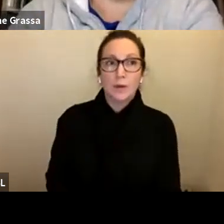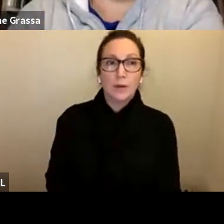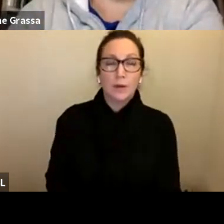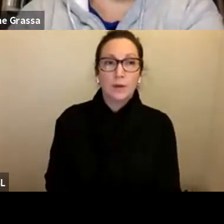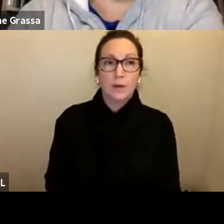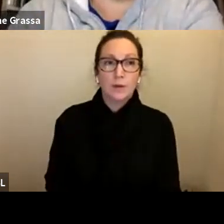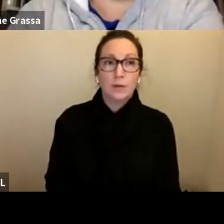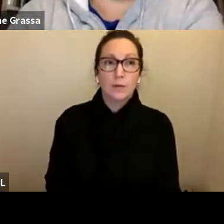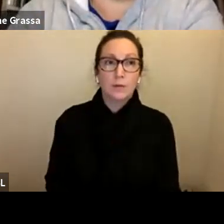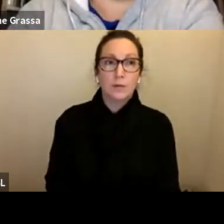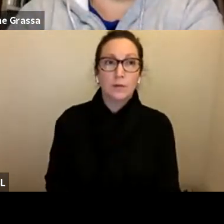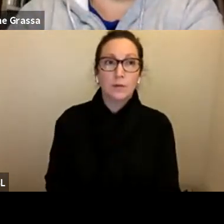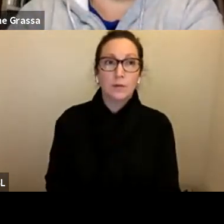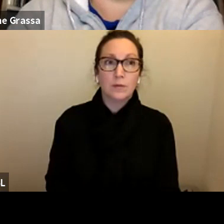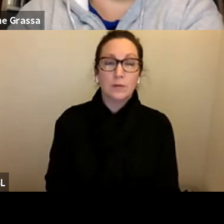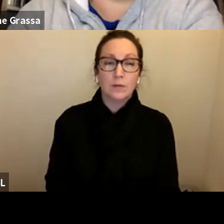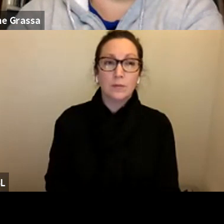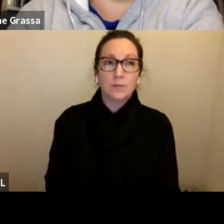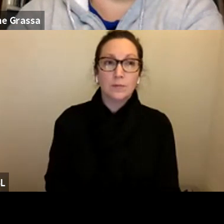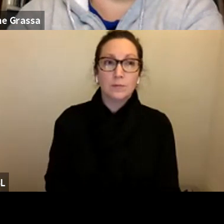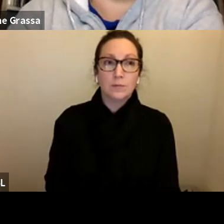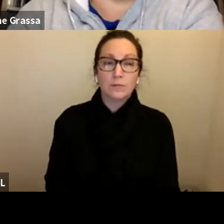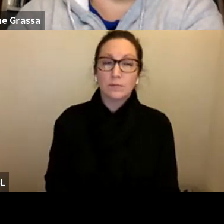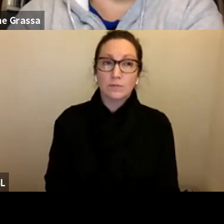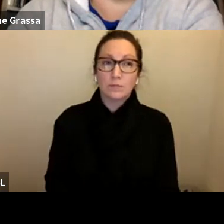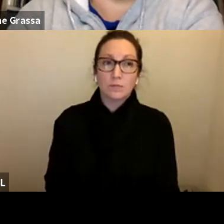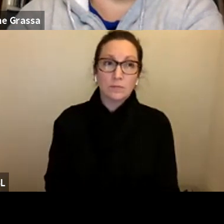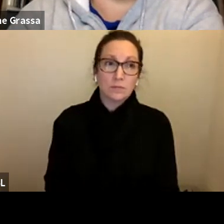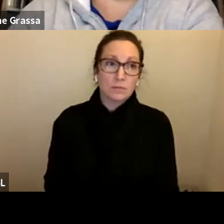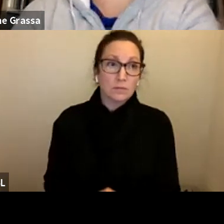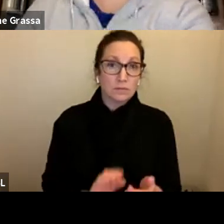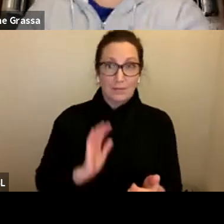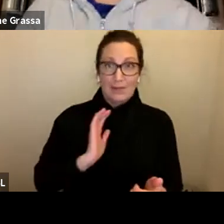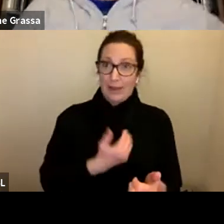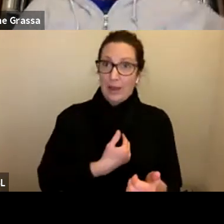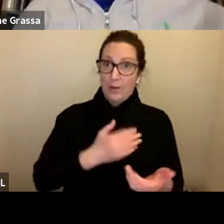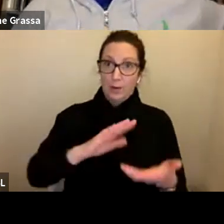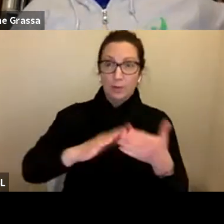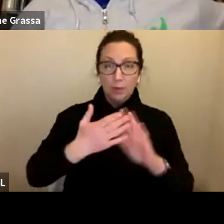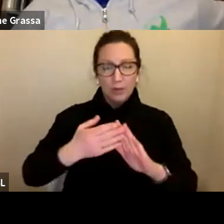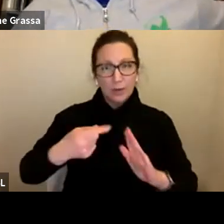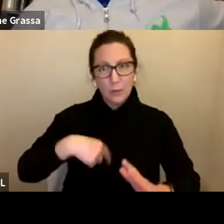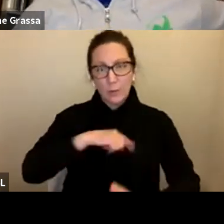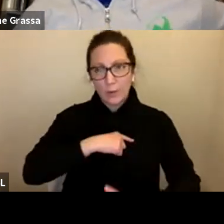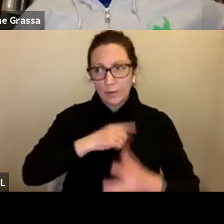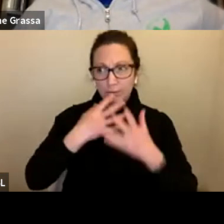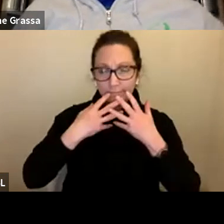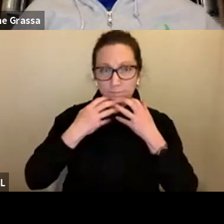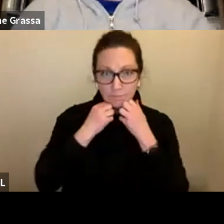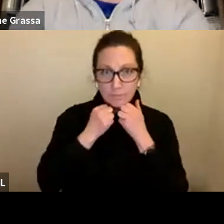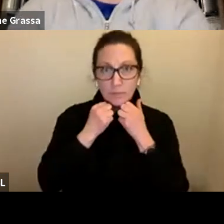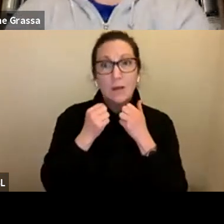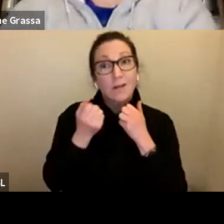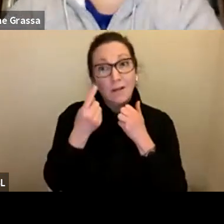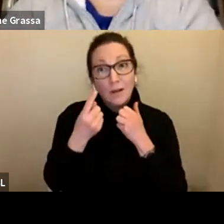grand majority, folks we love, with whom we identify with, our communities, most of our folks have no patience